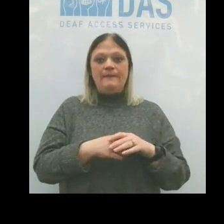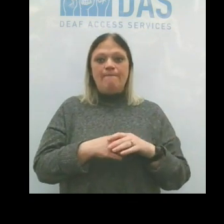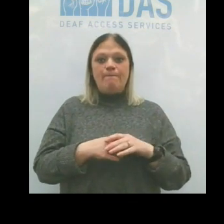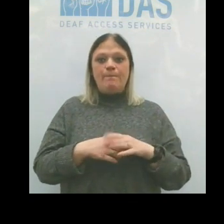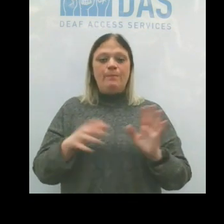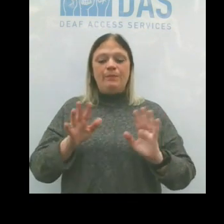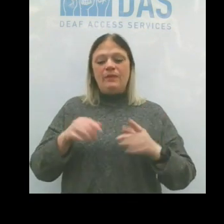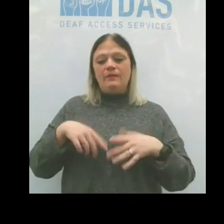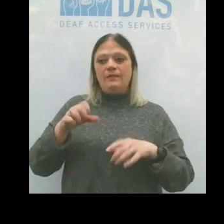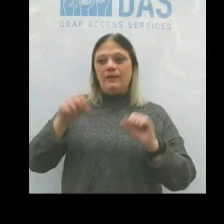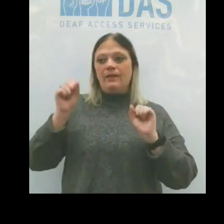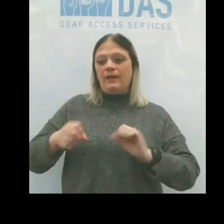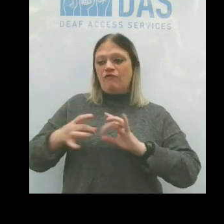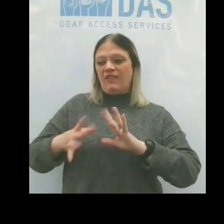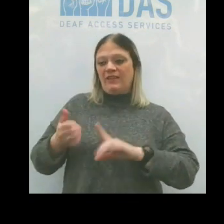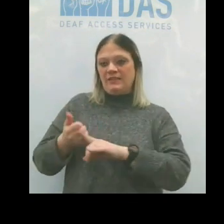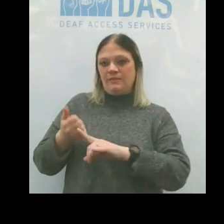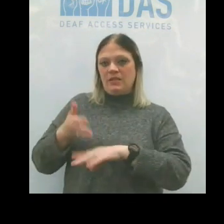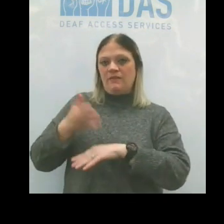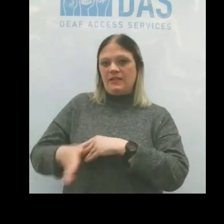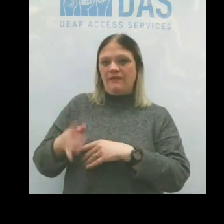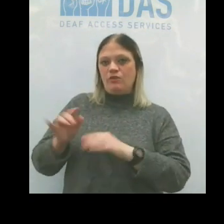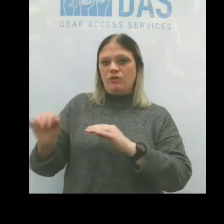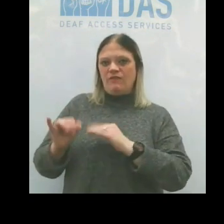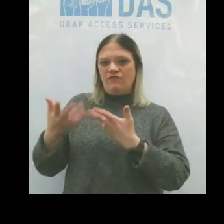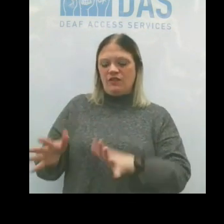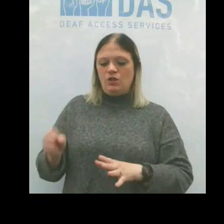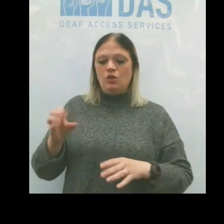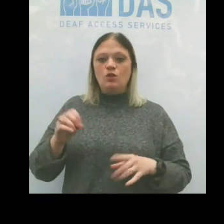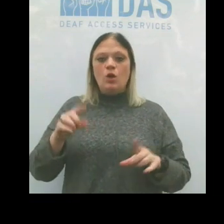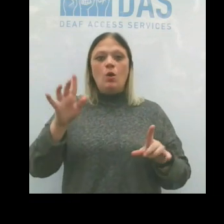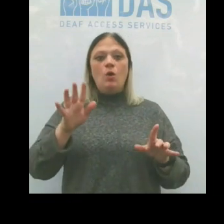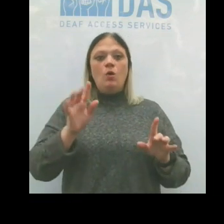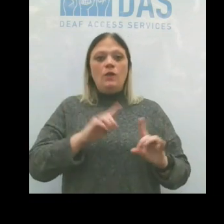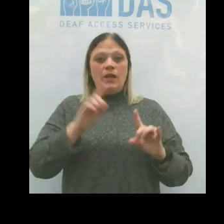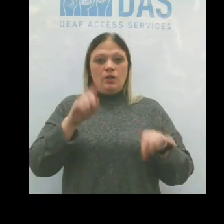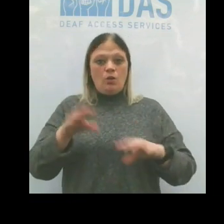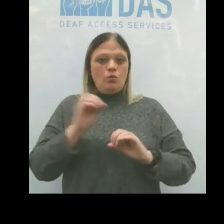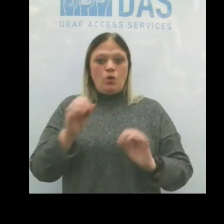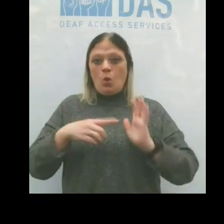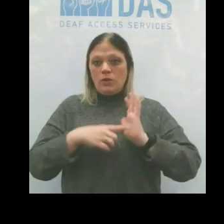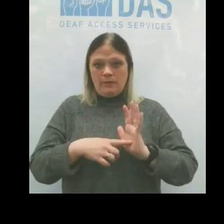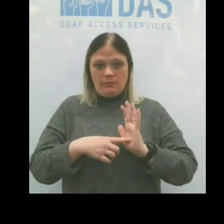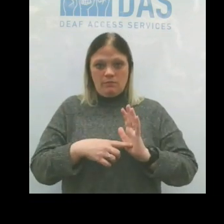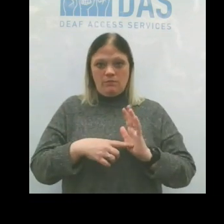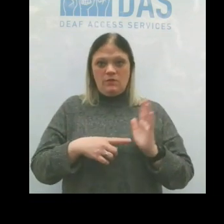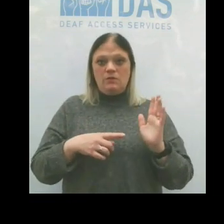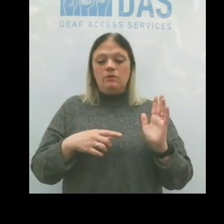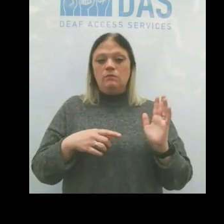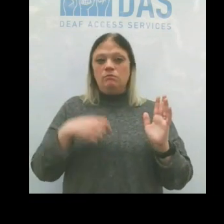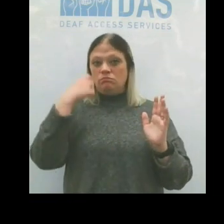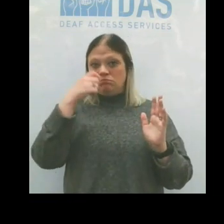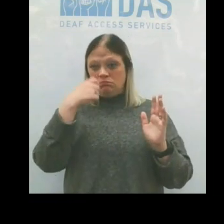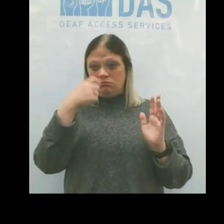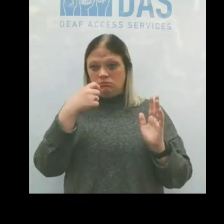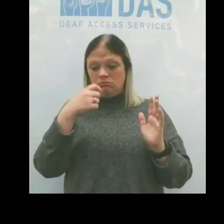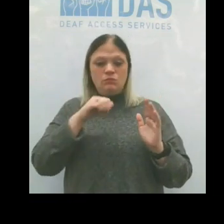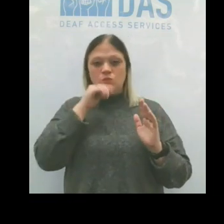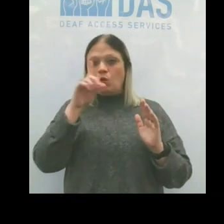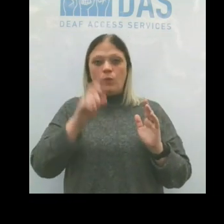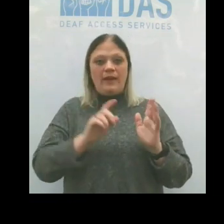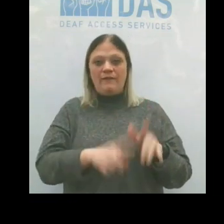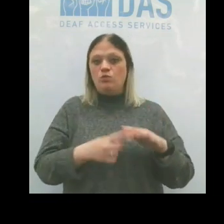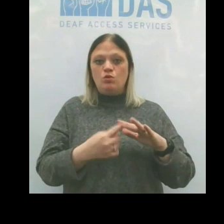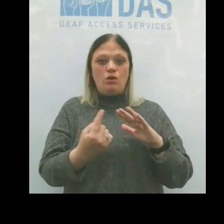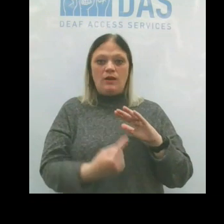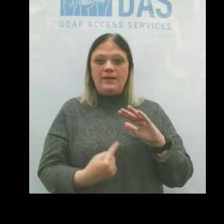they are contacts or they're concerned that they could be infected for any reason, and they do not have symptoms, they do not need to be